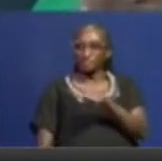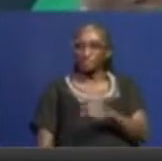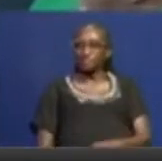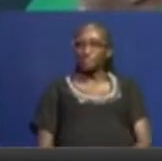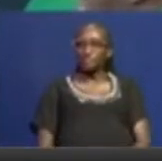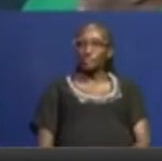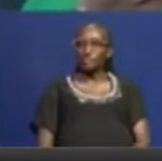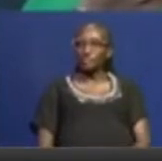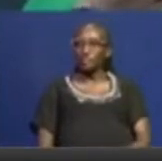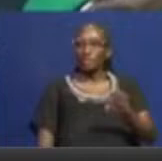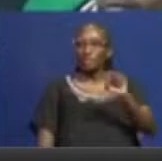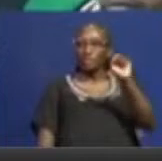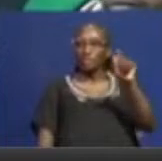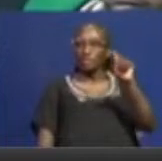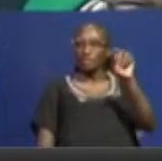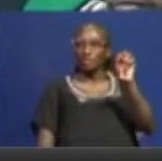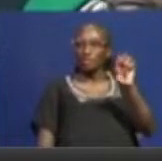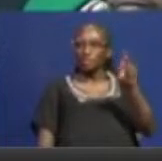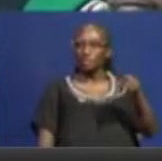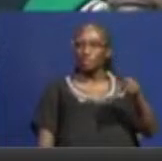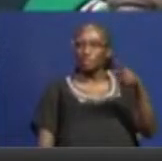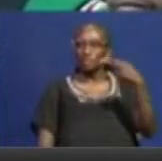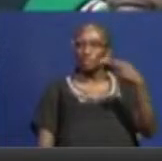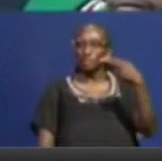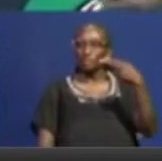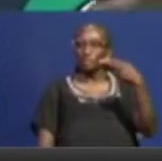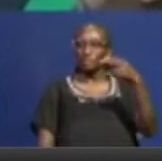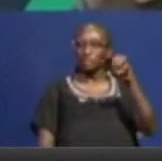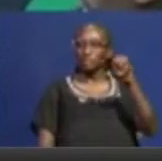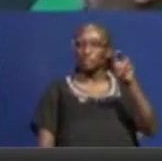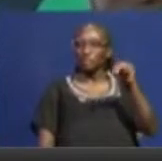Matungulu Stephen Mutinda Mule.